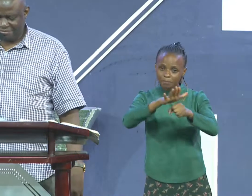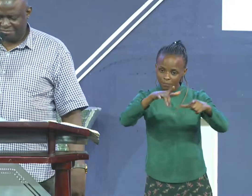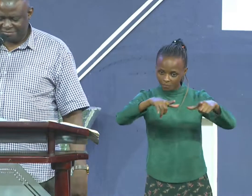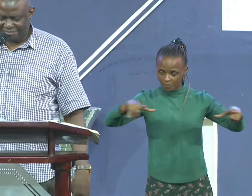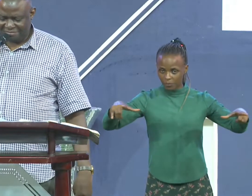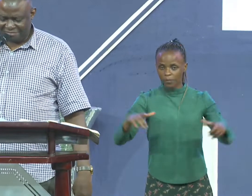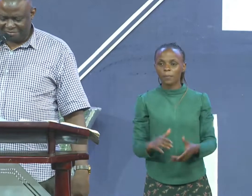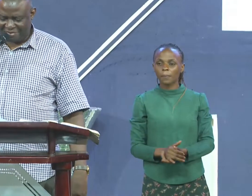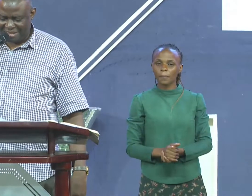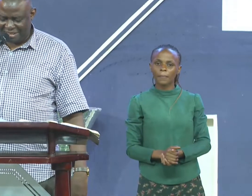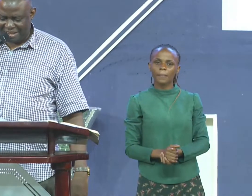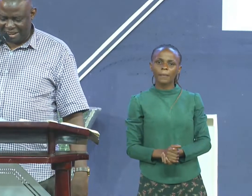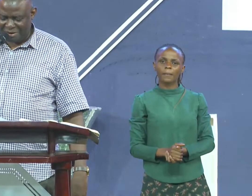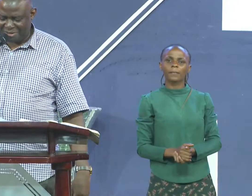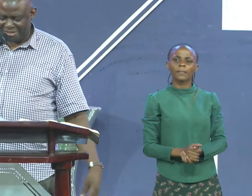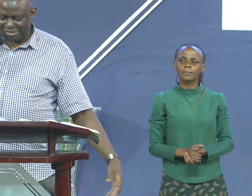was